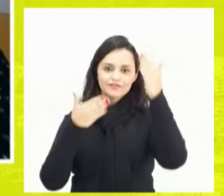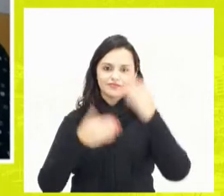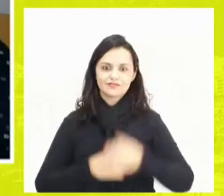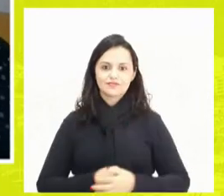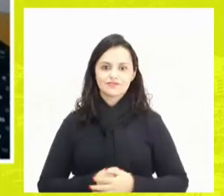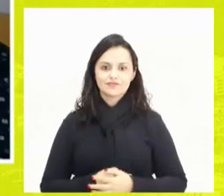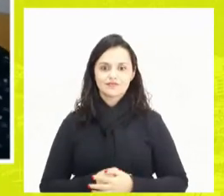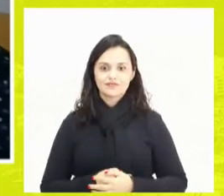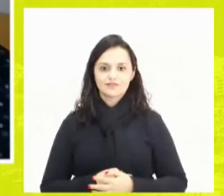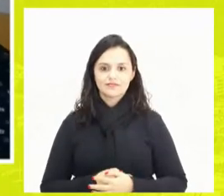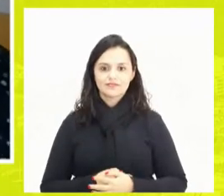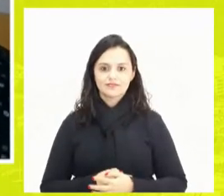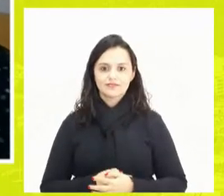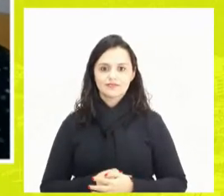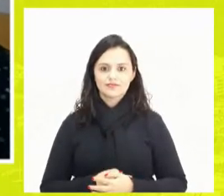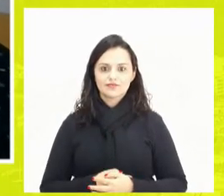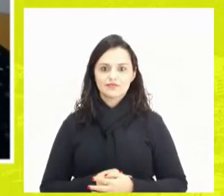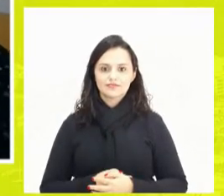next time